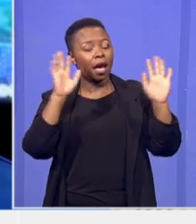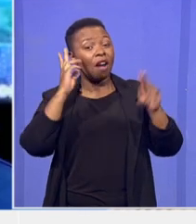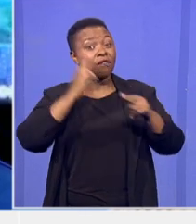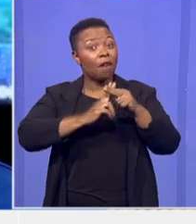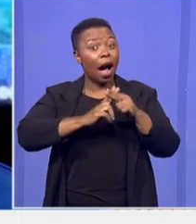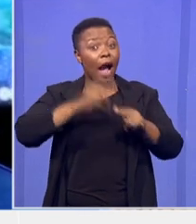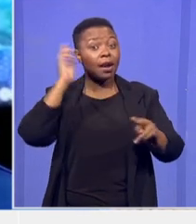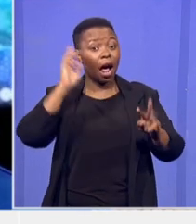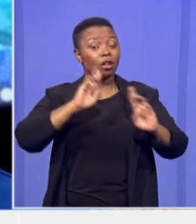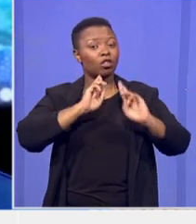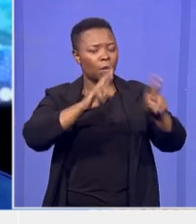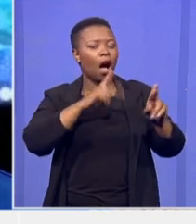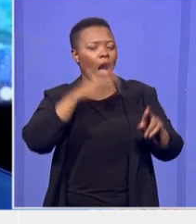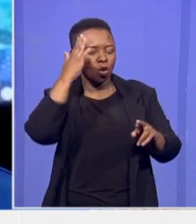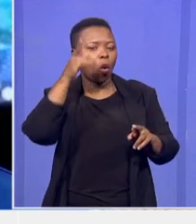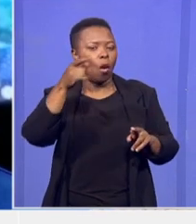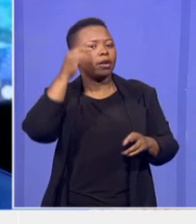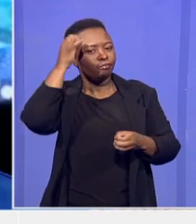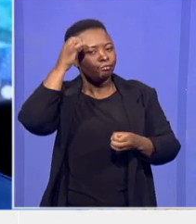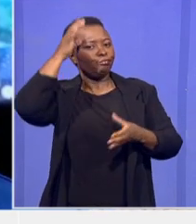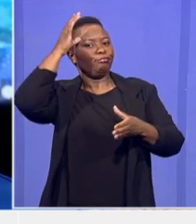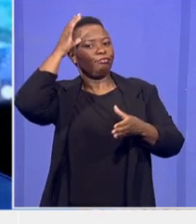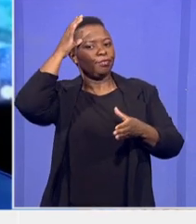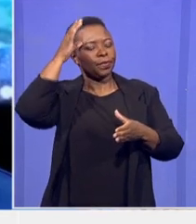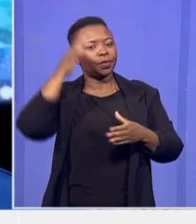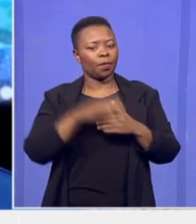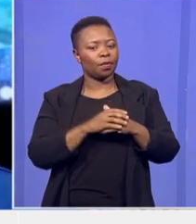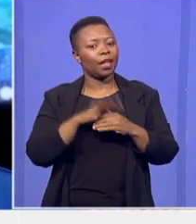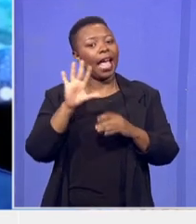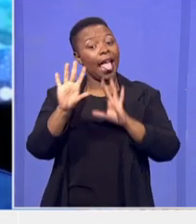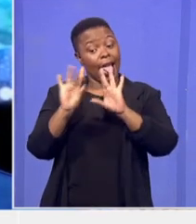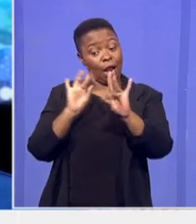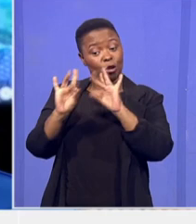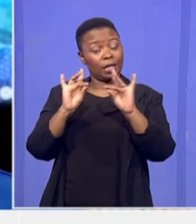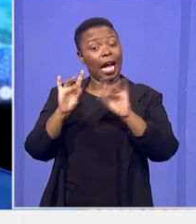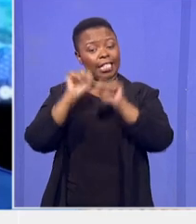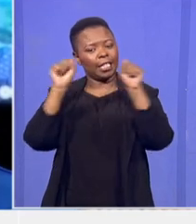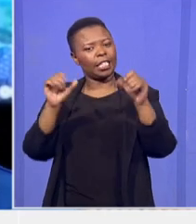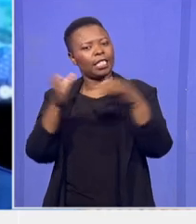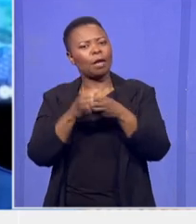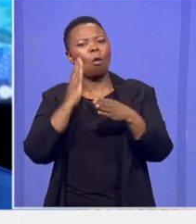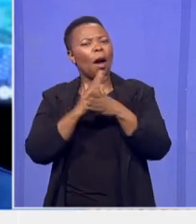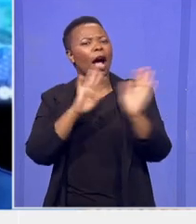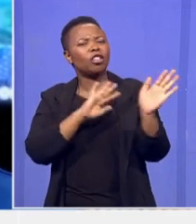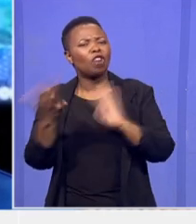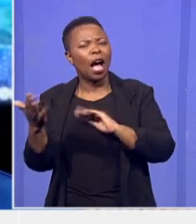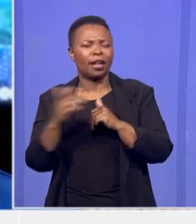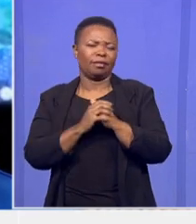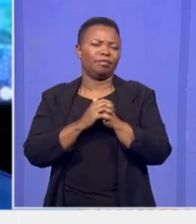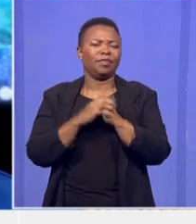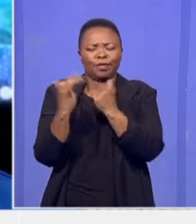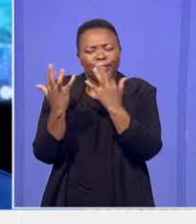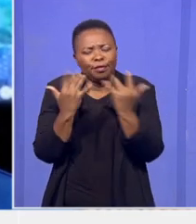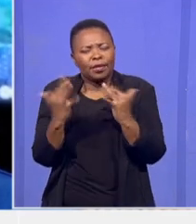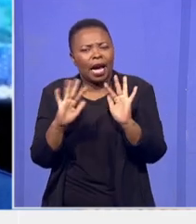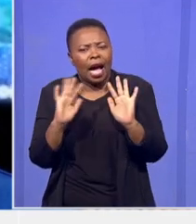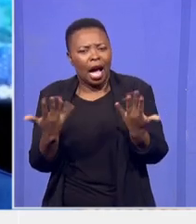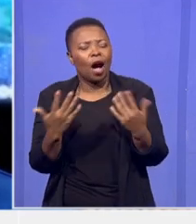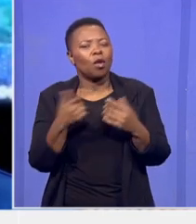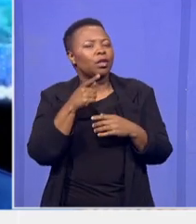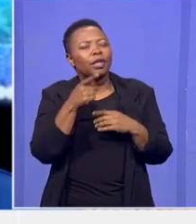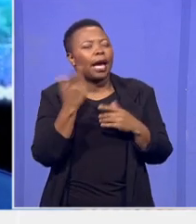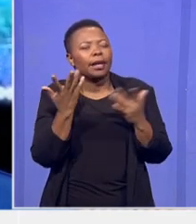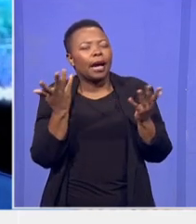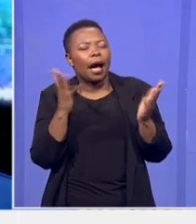announced? You are an expert of the DA's electoral system and how it works and how you do the counting. How is it going to fare, particularly